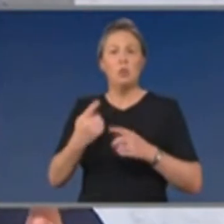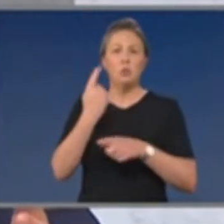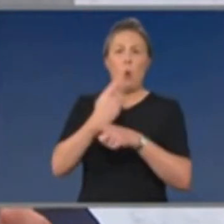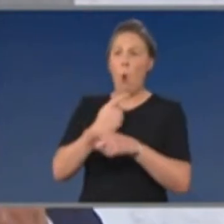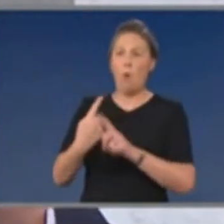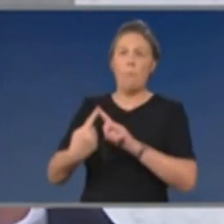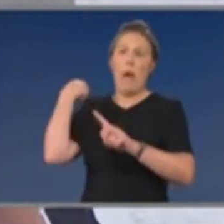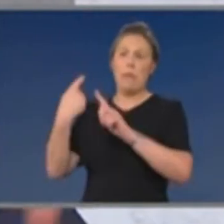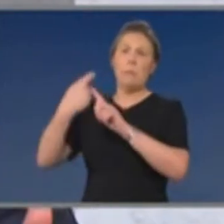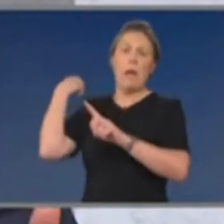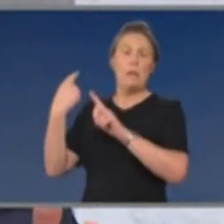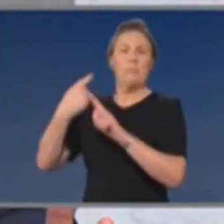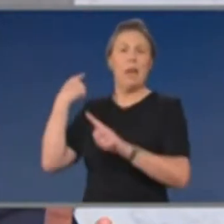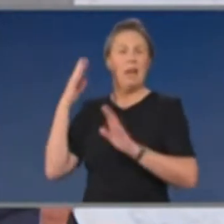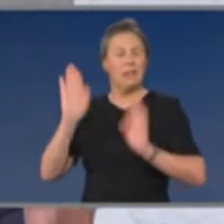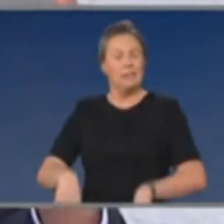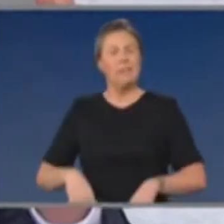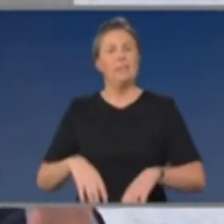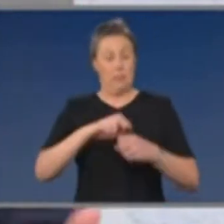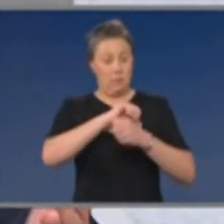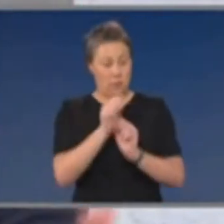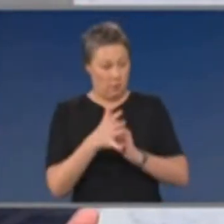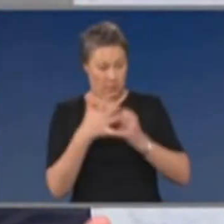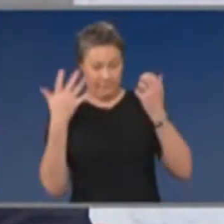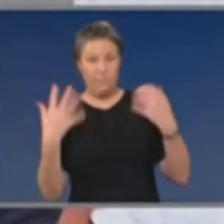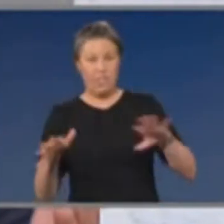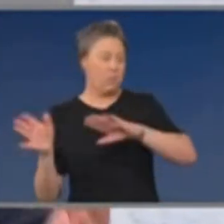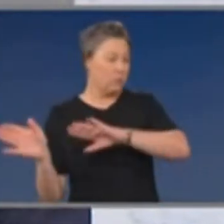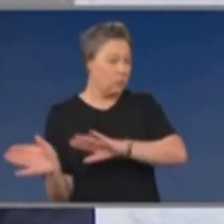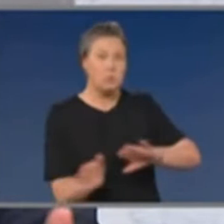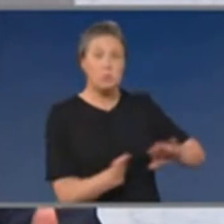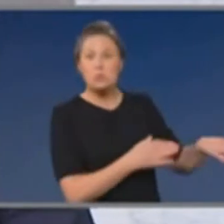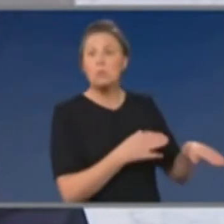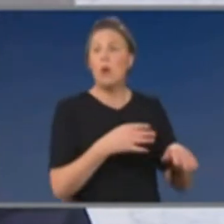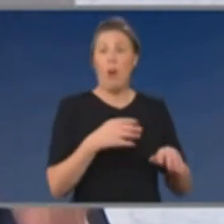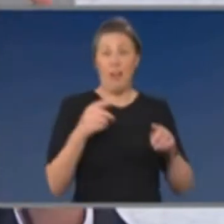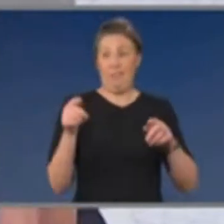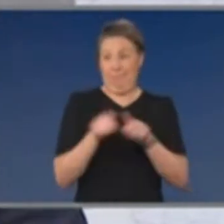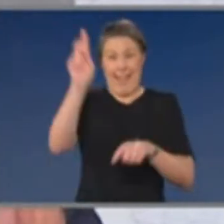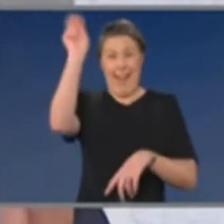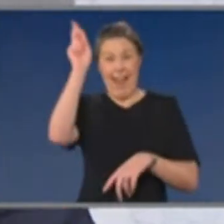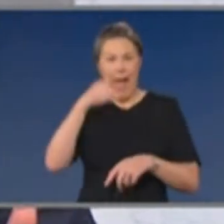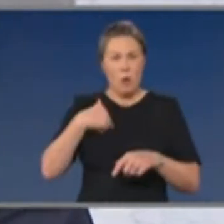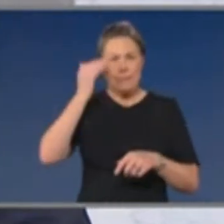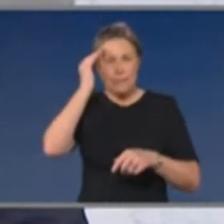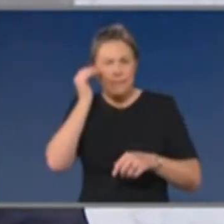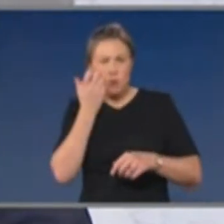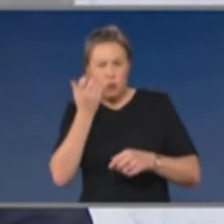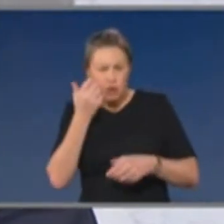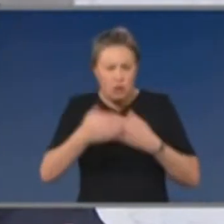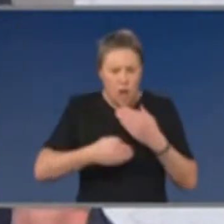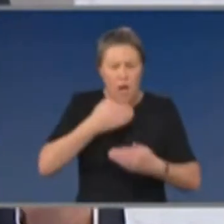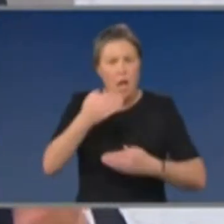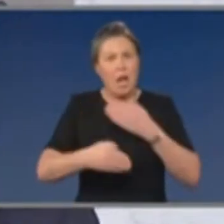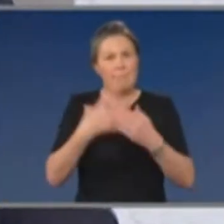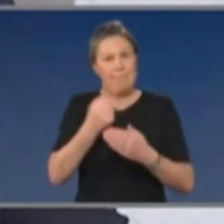rather than through the front windscreen. As we come out of this COVID crisis, as we work through the COVID crisis and the COVID recession, we must keep looking